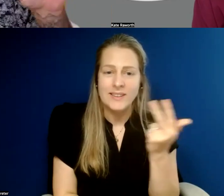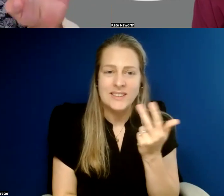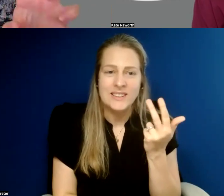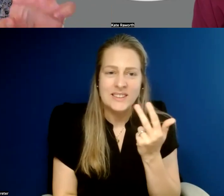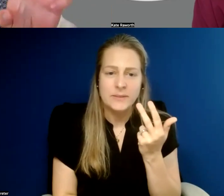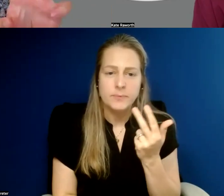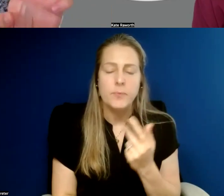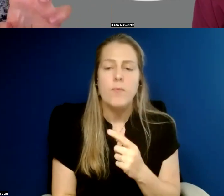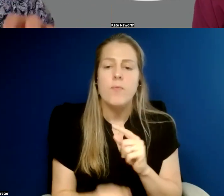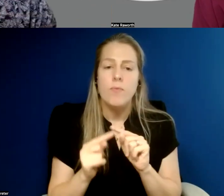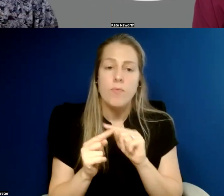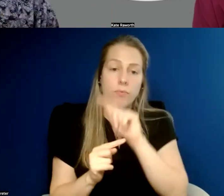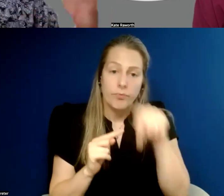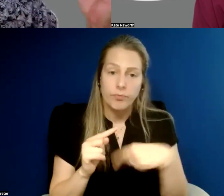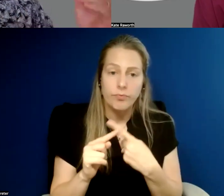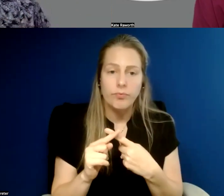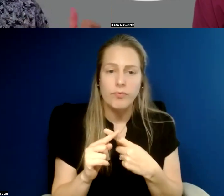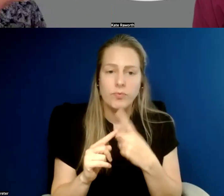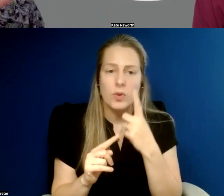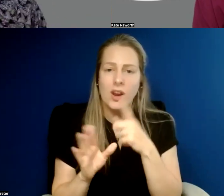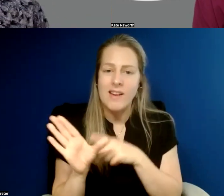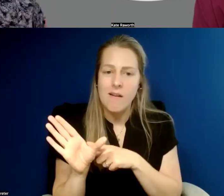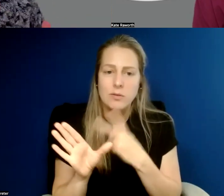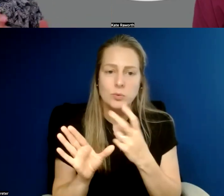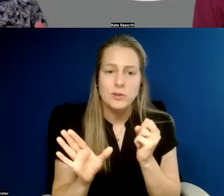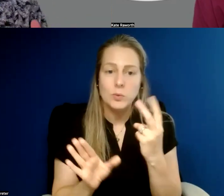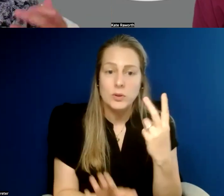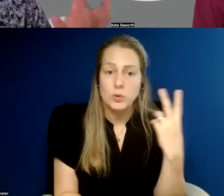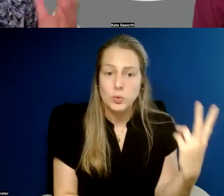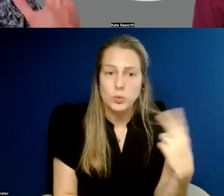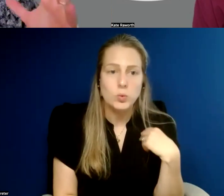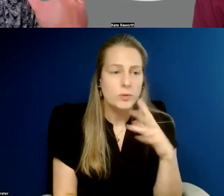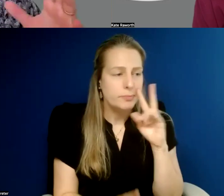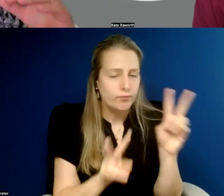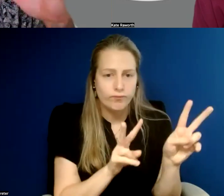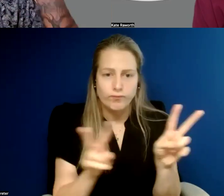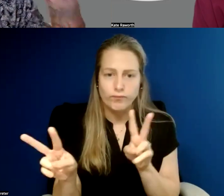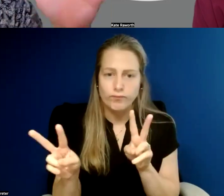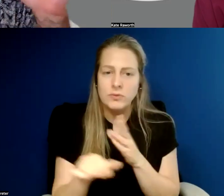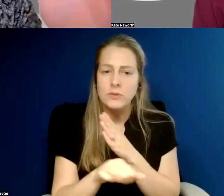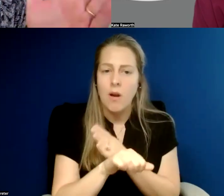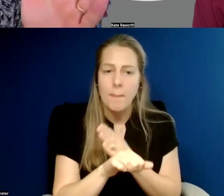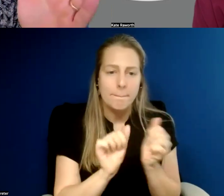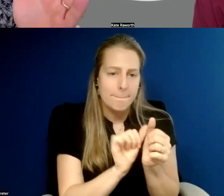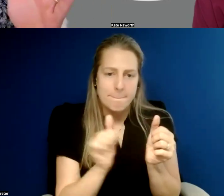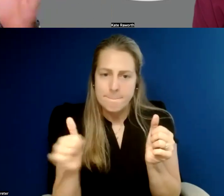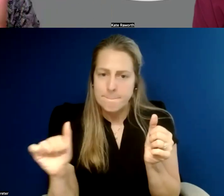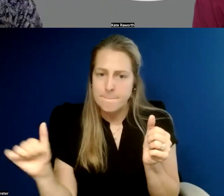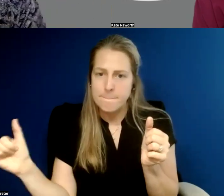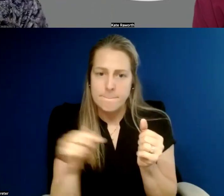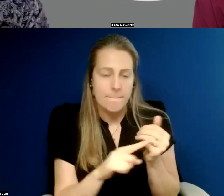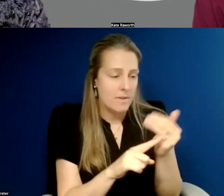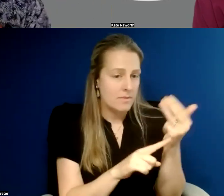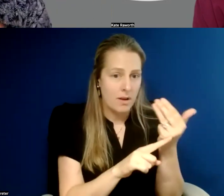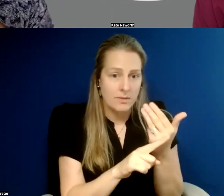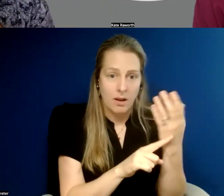in 2022 with a time series that went from the early 1990s until 2015. And all